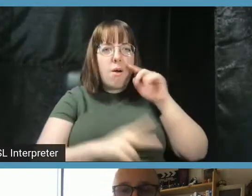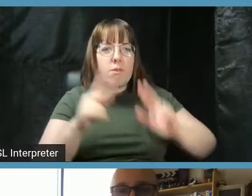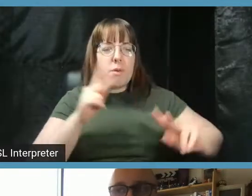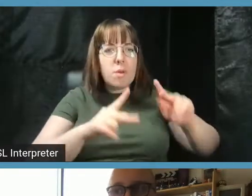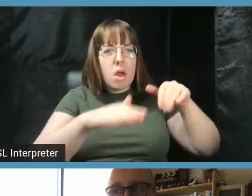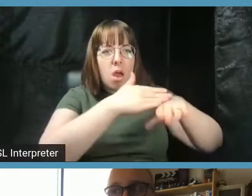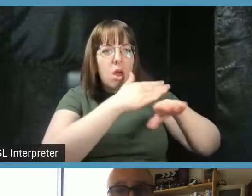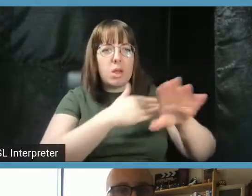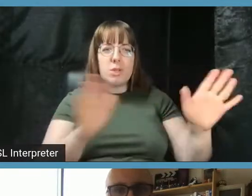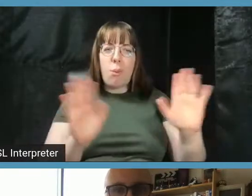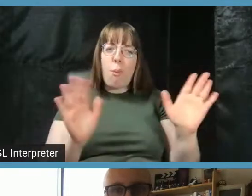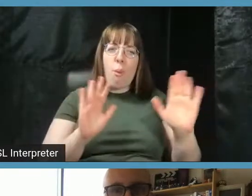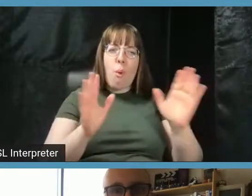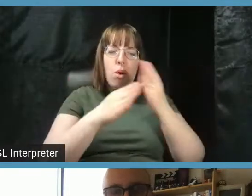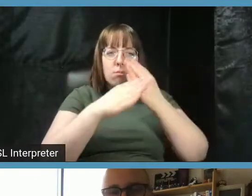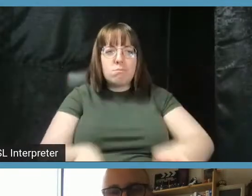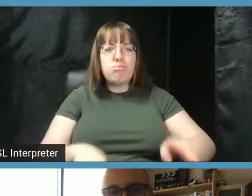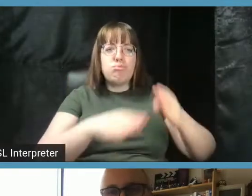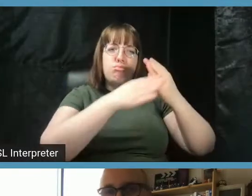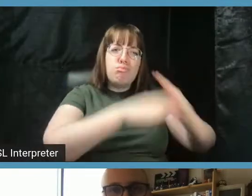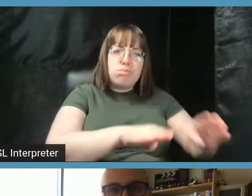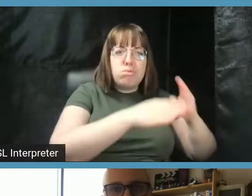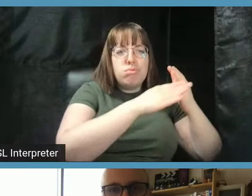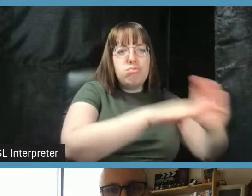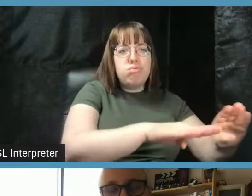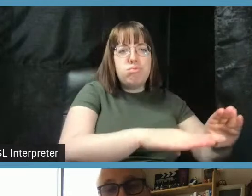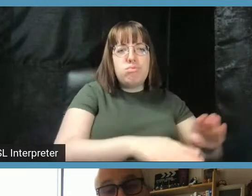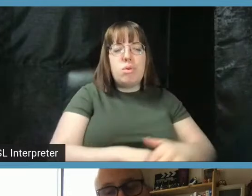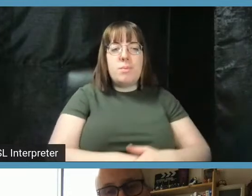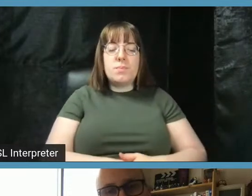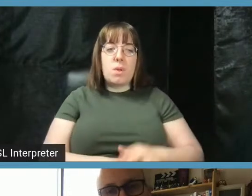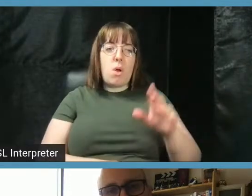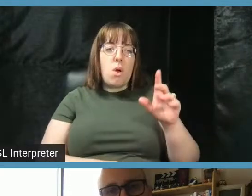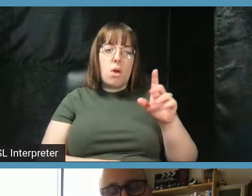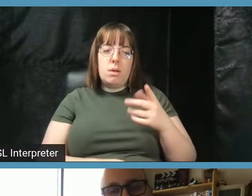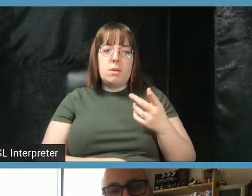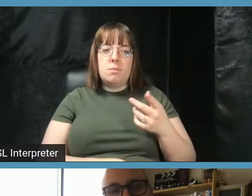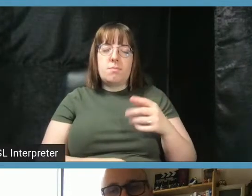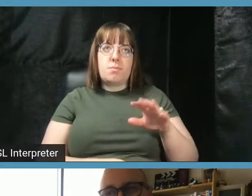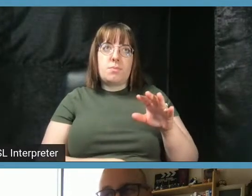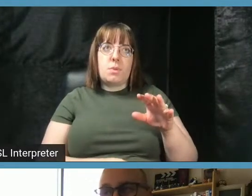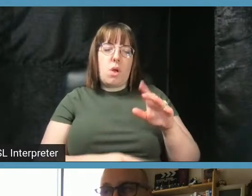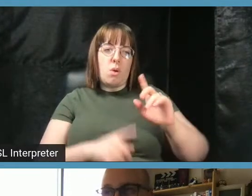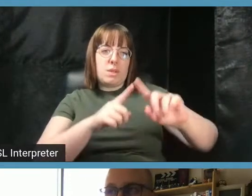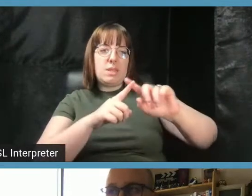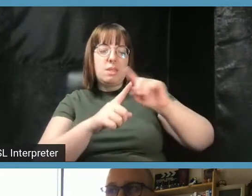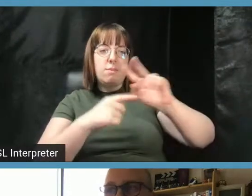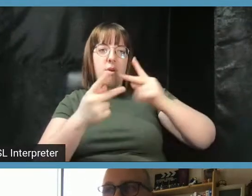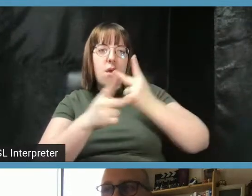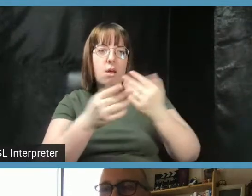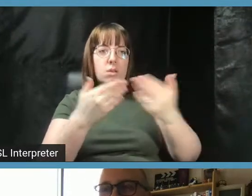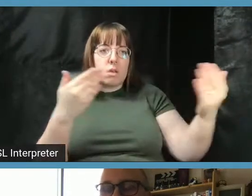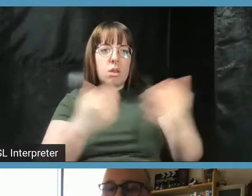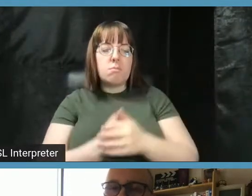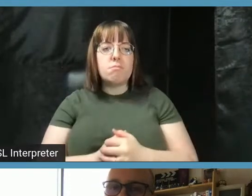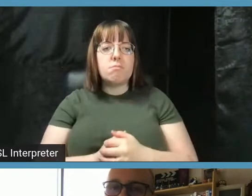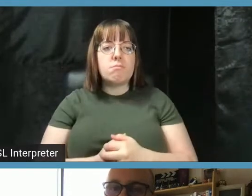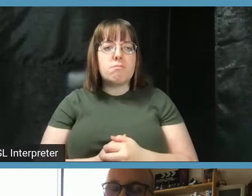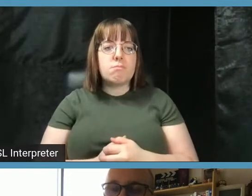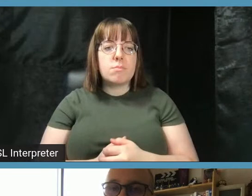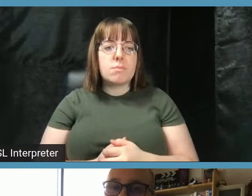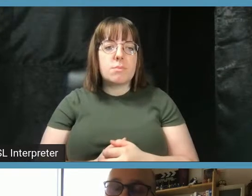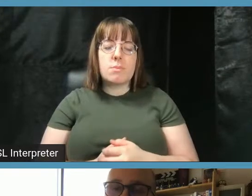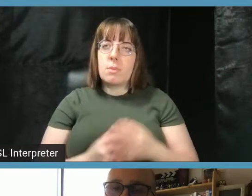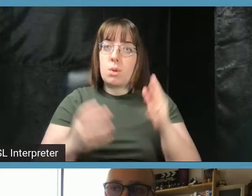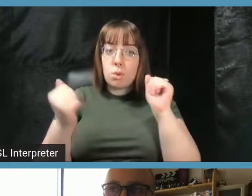while we're trying to deal with fomite transmission or whatever happens to be the case. So the whole